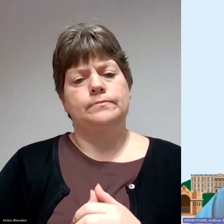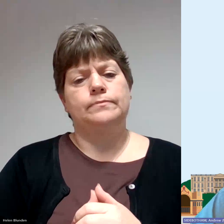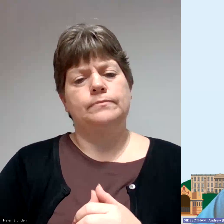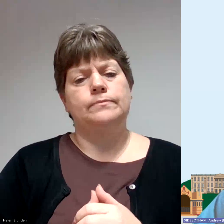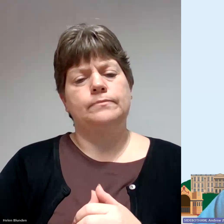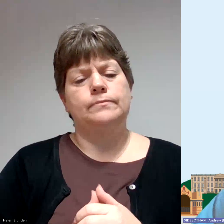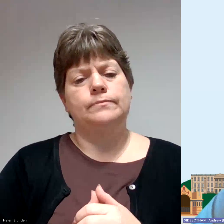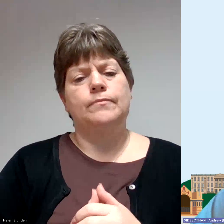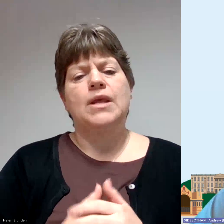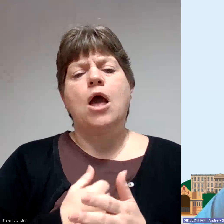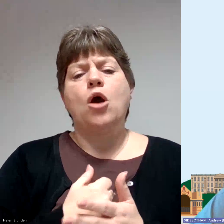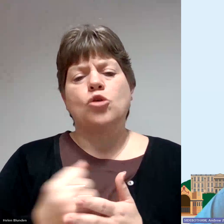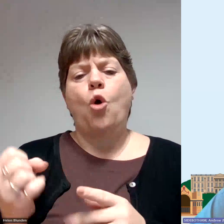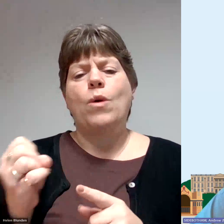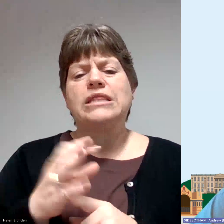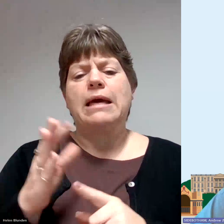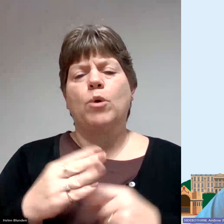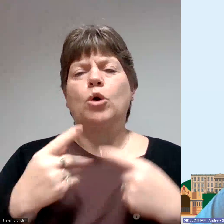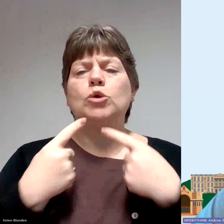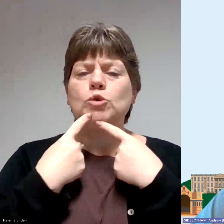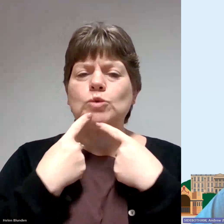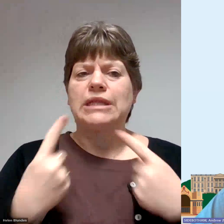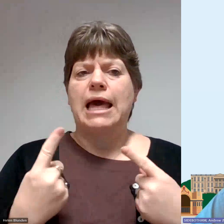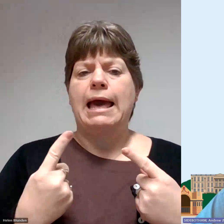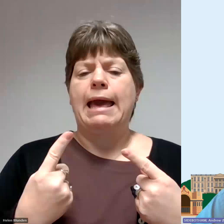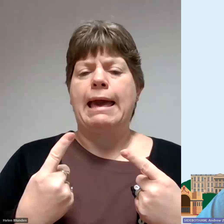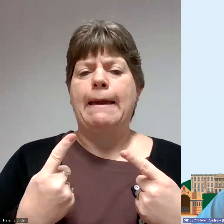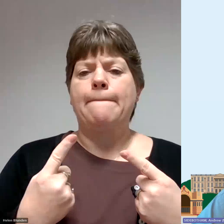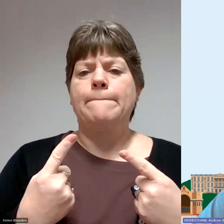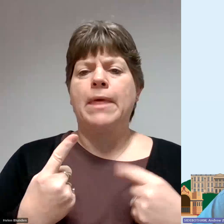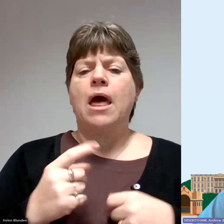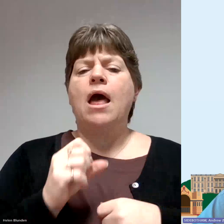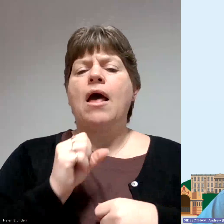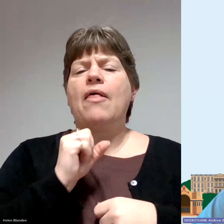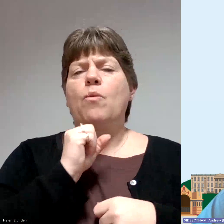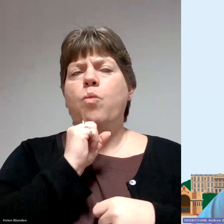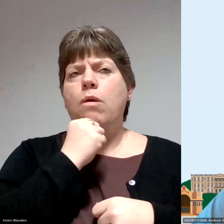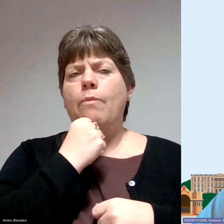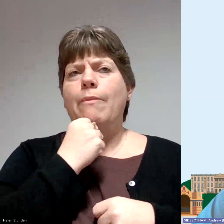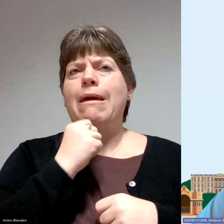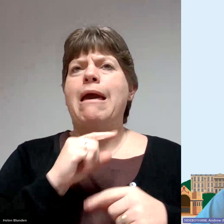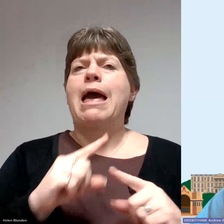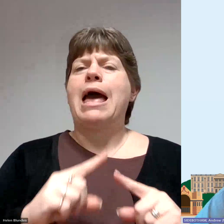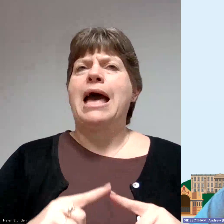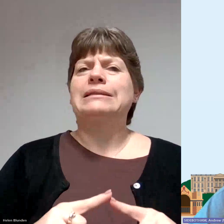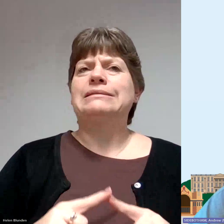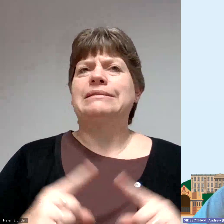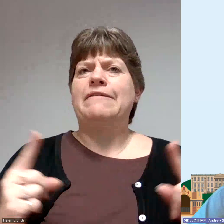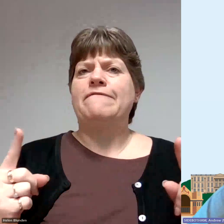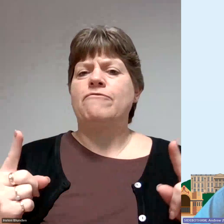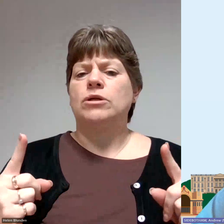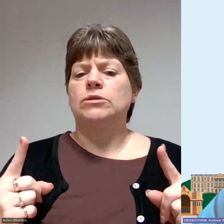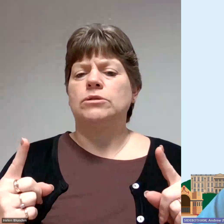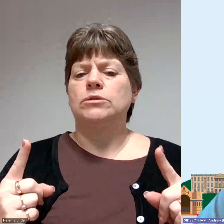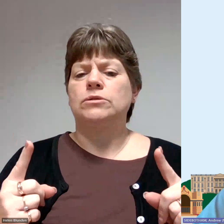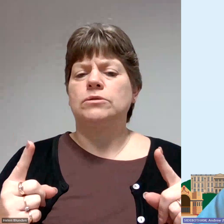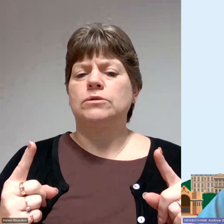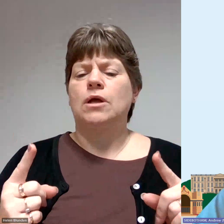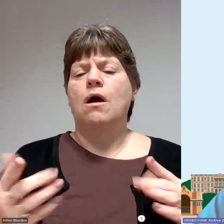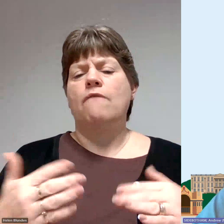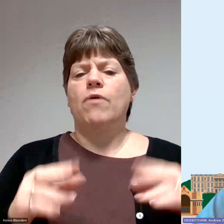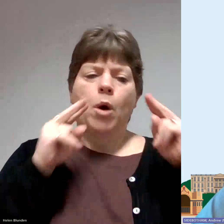it's always important to say that there is a difference between